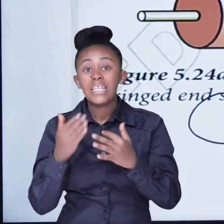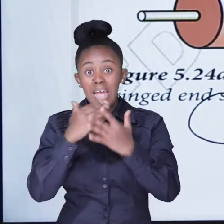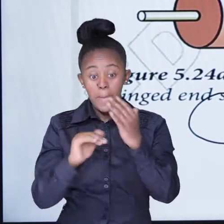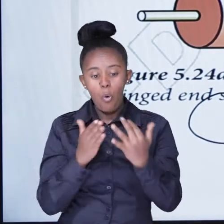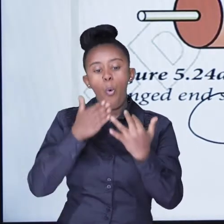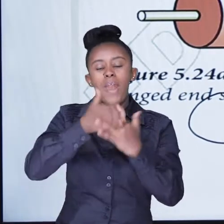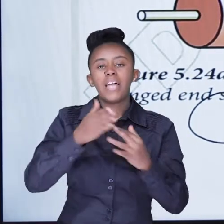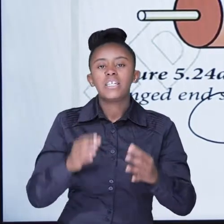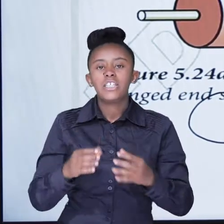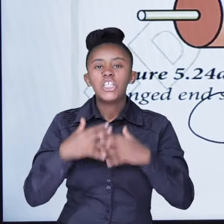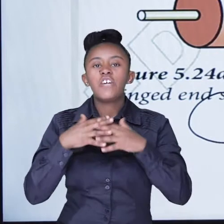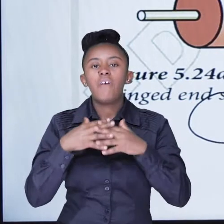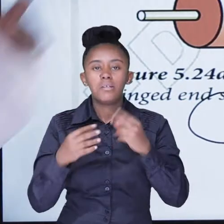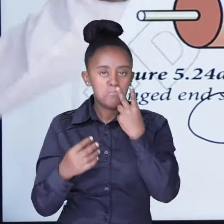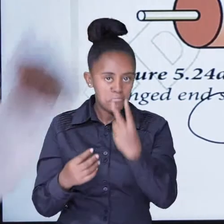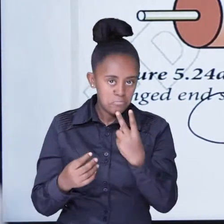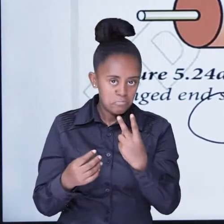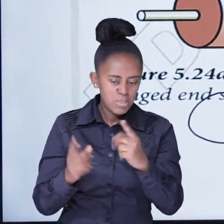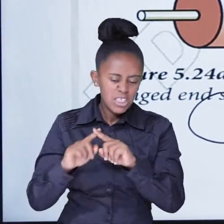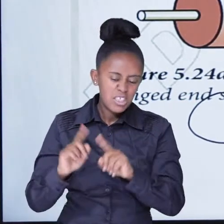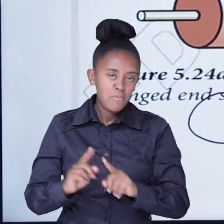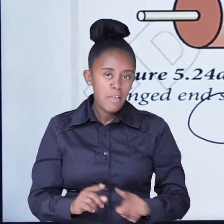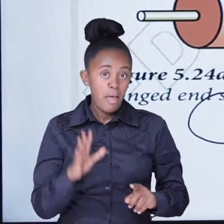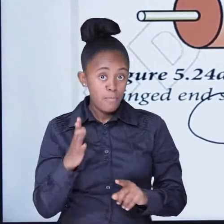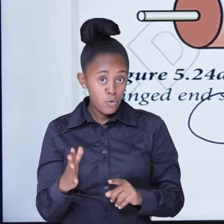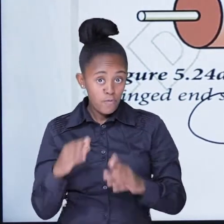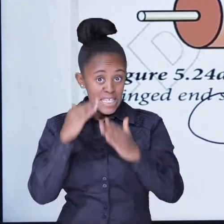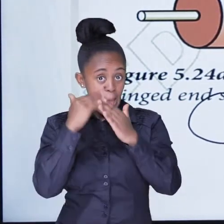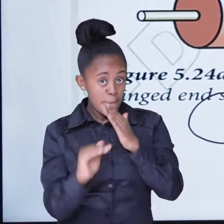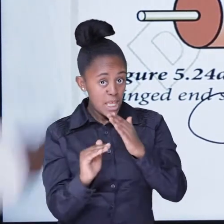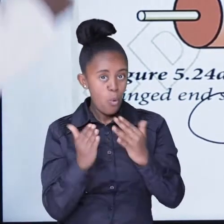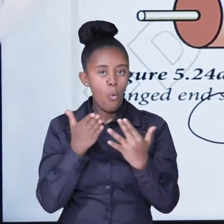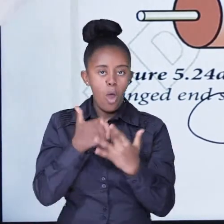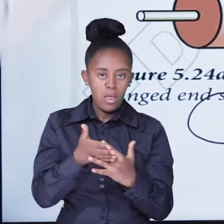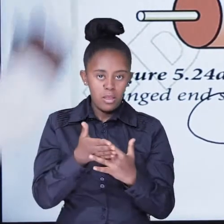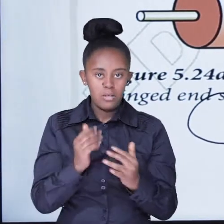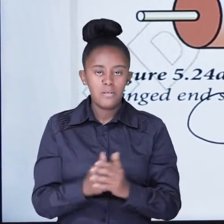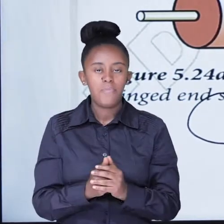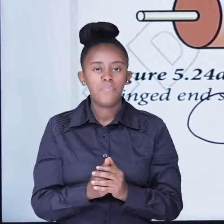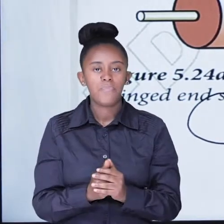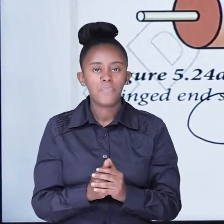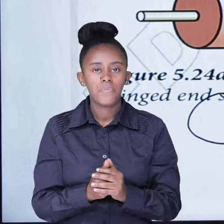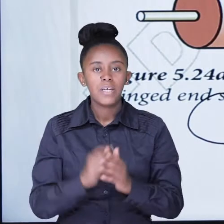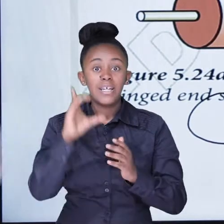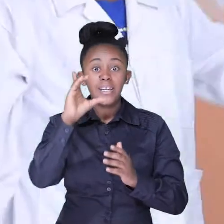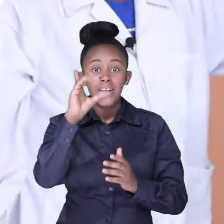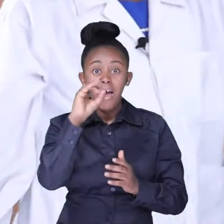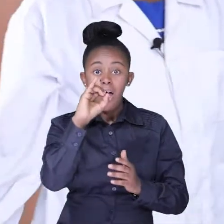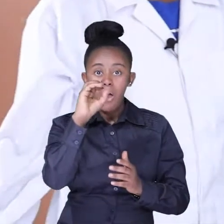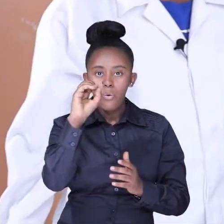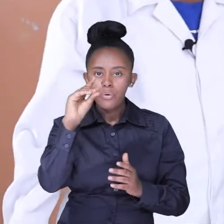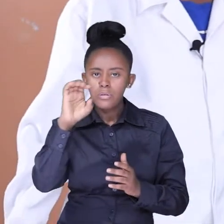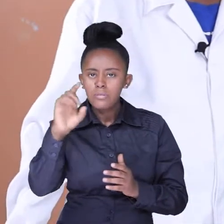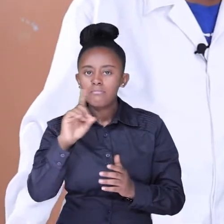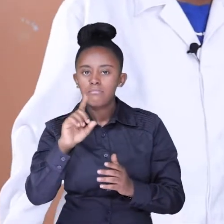device. There is different types of semiconductor device. Among these, the diode is the one. Diode is